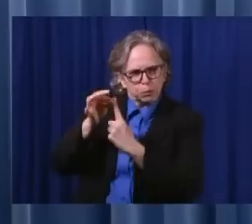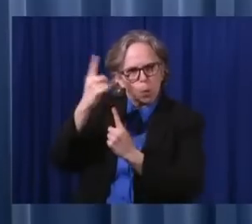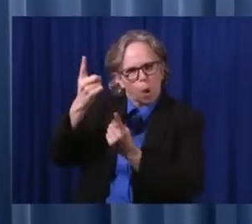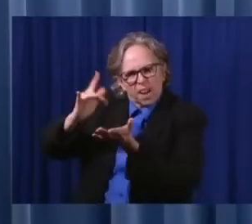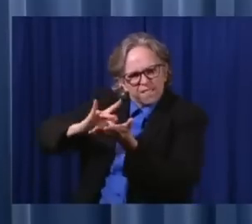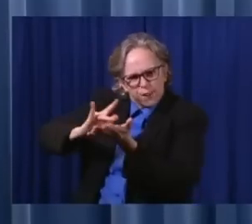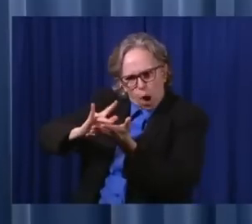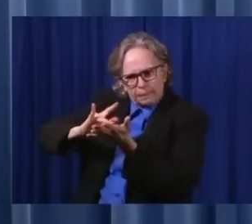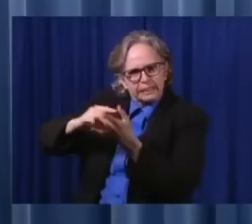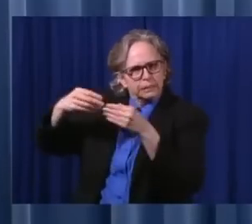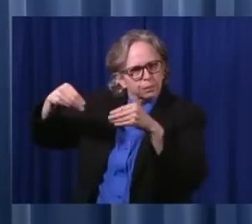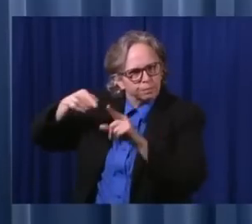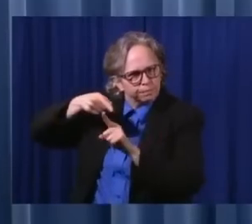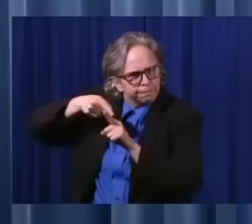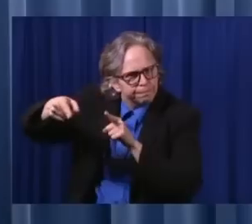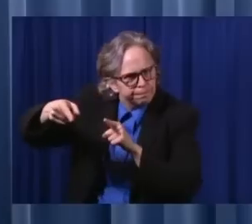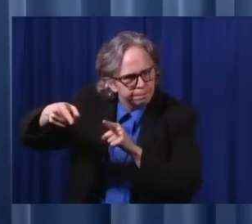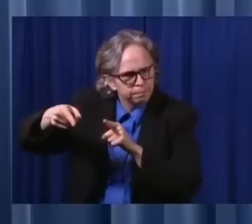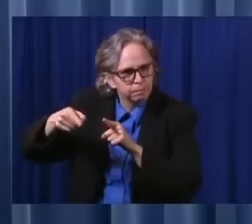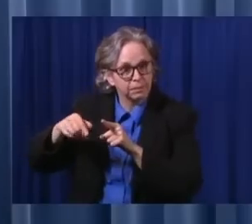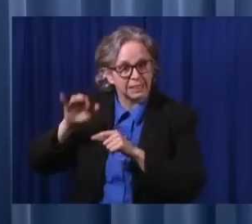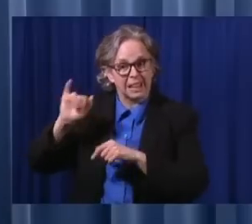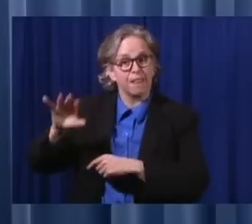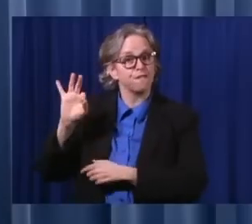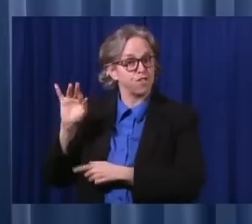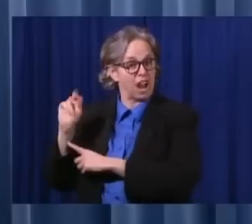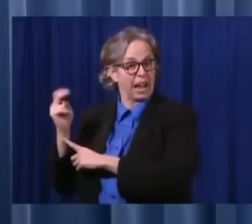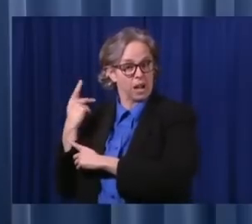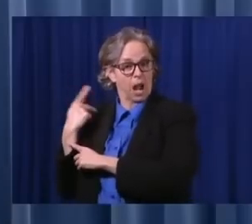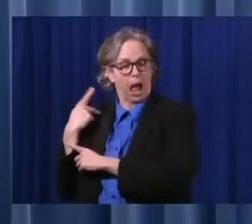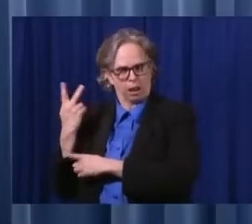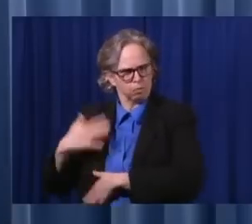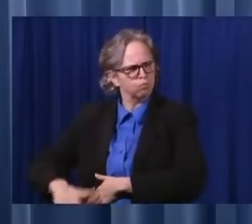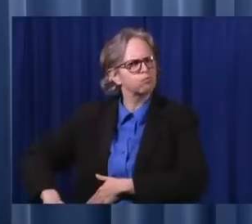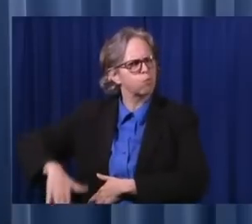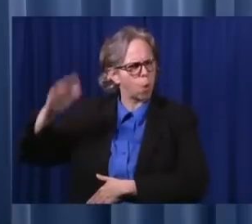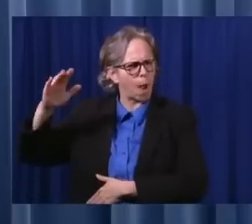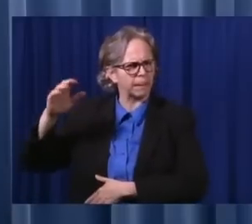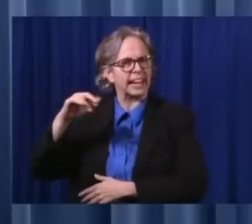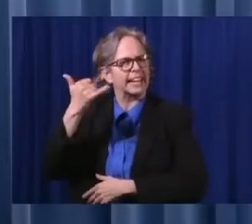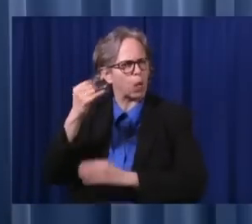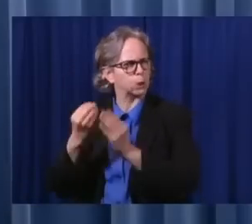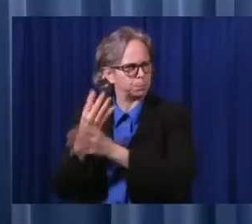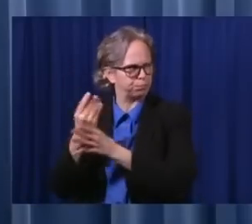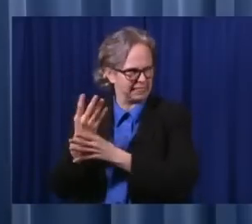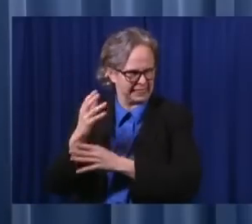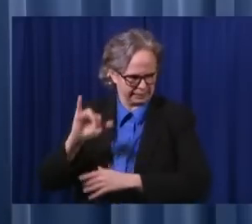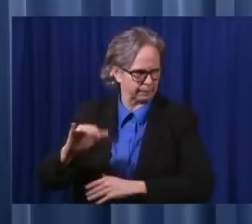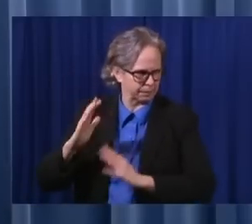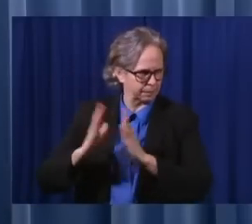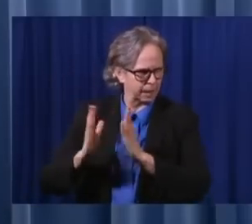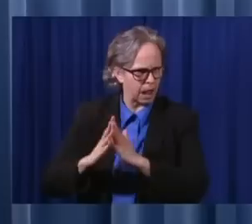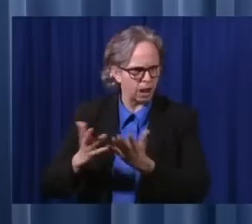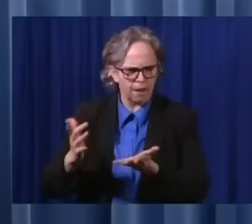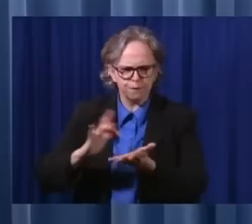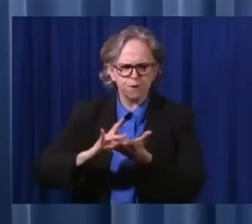Our pharmacist was an integral part of the community. Bud and Vera